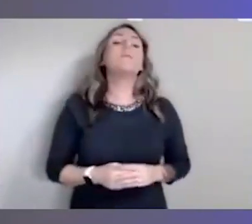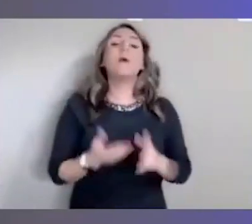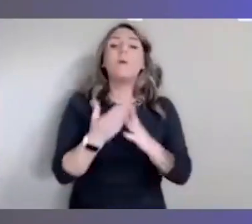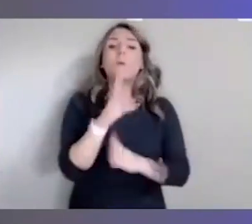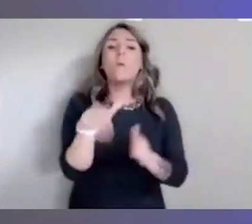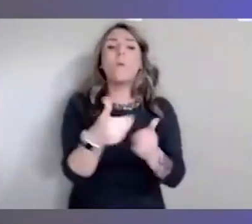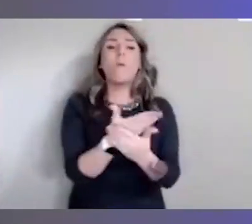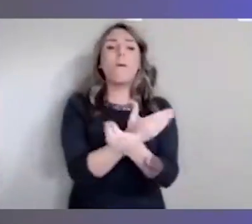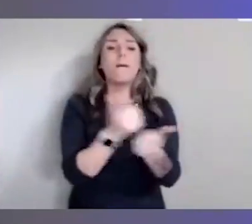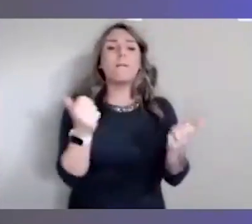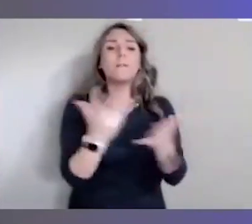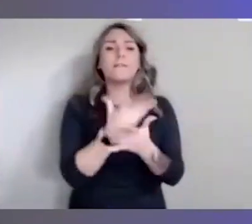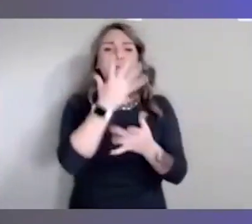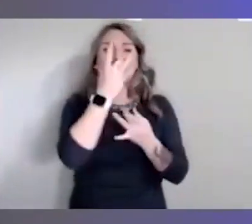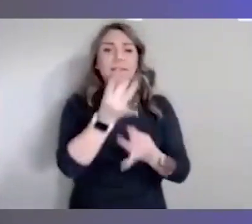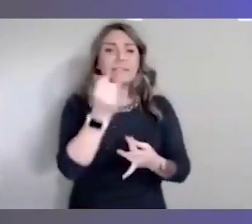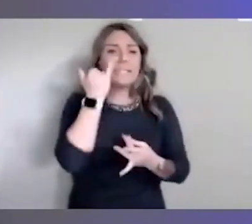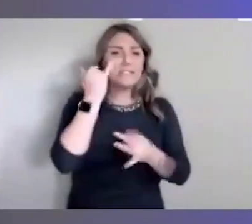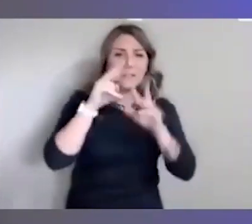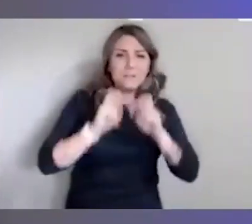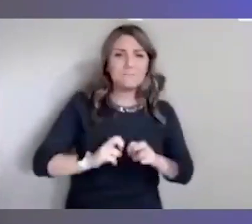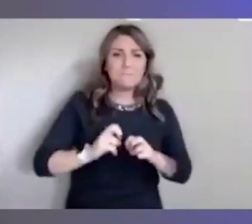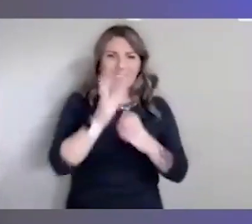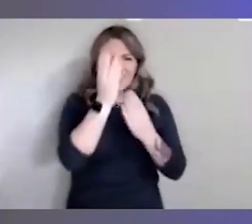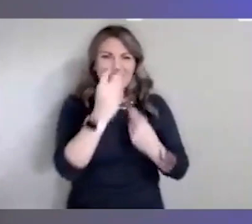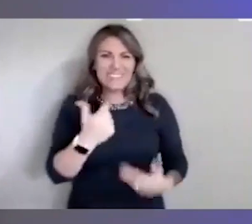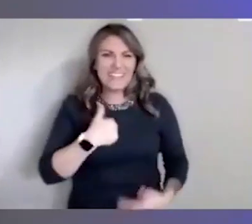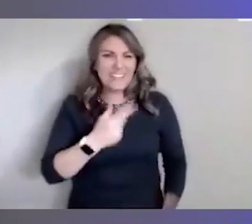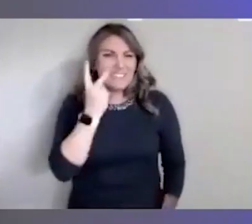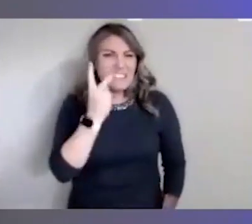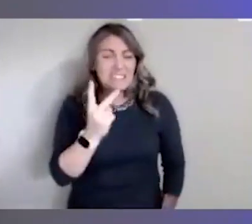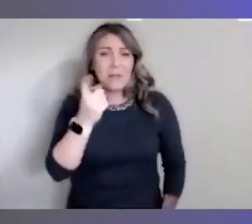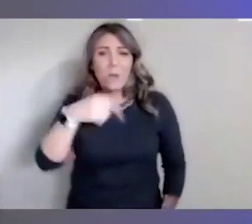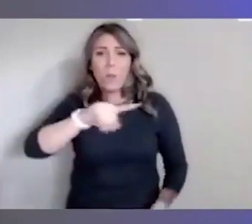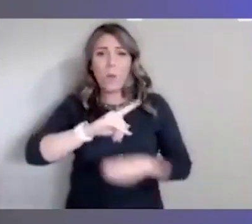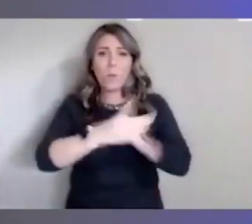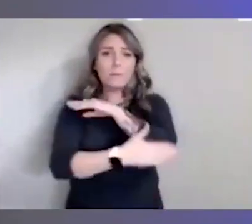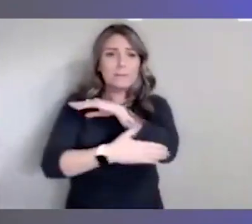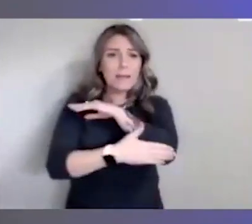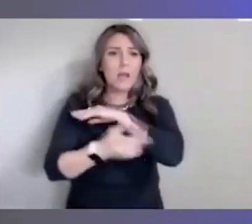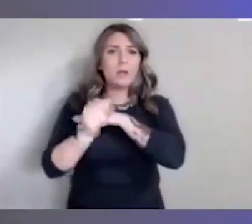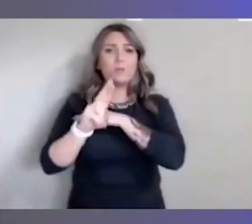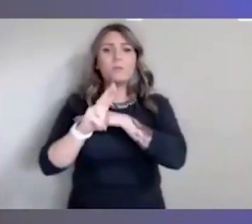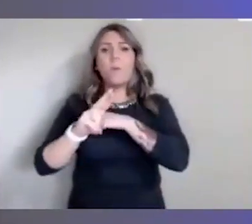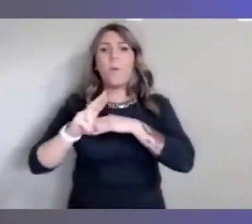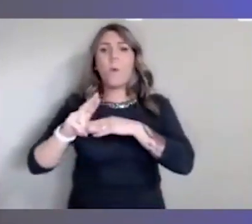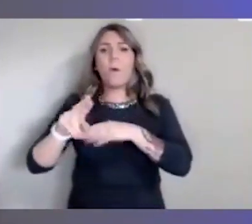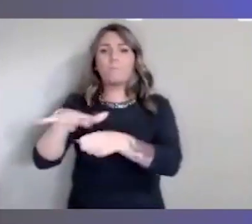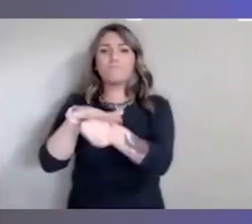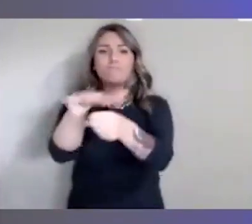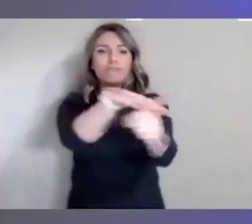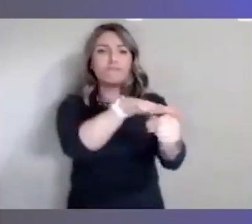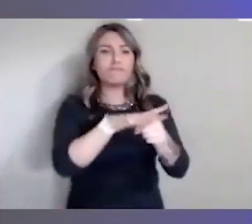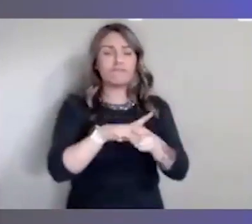look at some of the data I've seen, those counties or jurisdictions that had mask mandates,